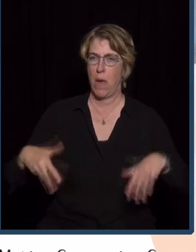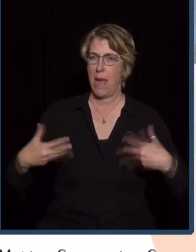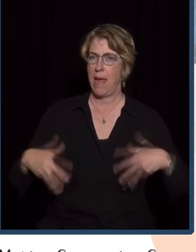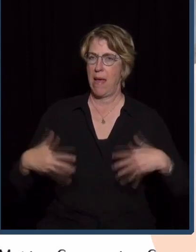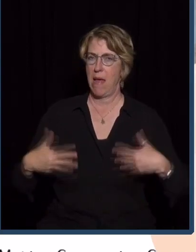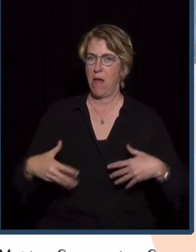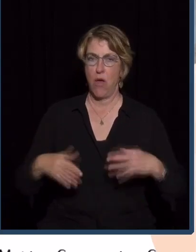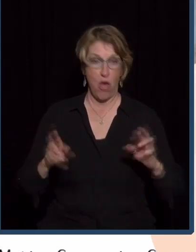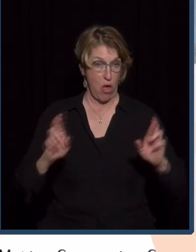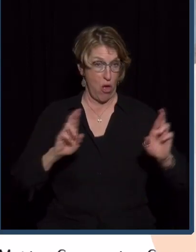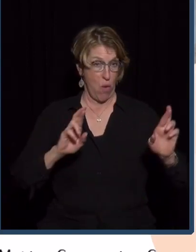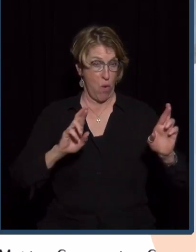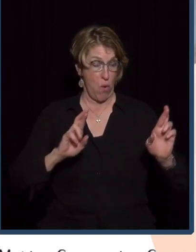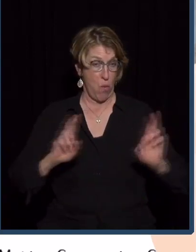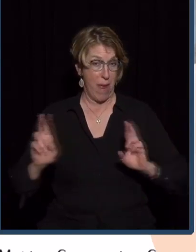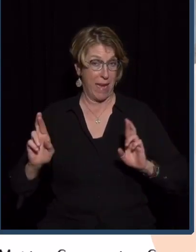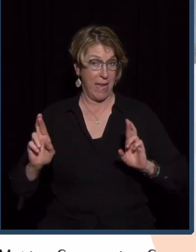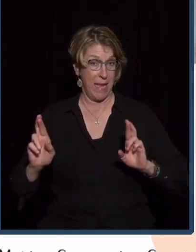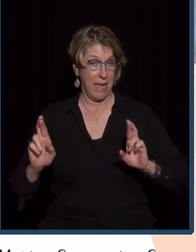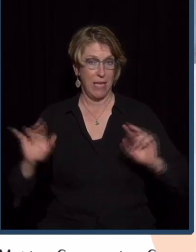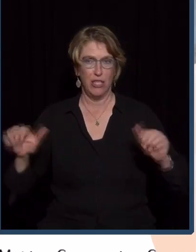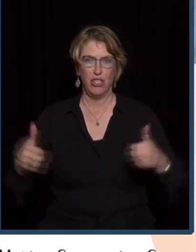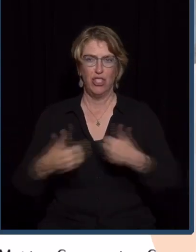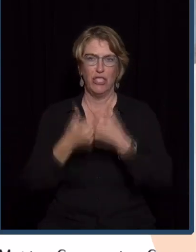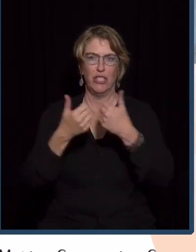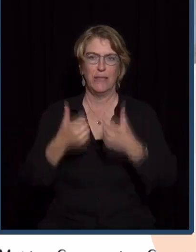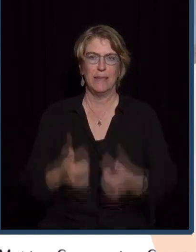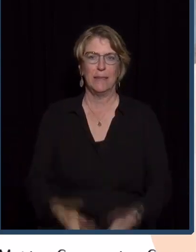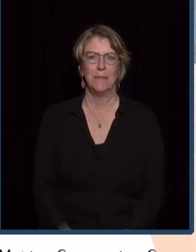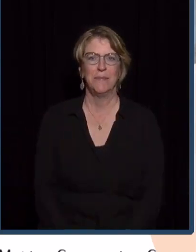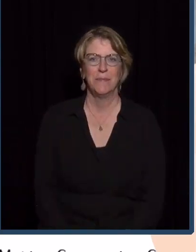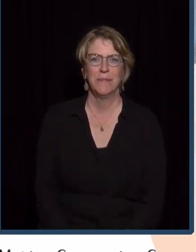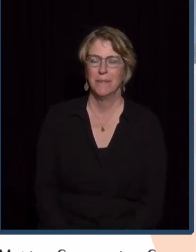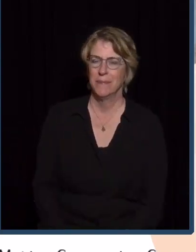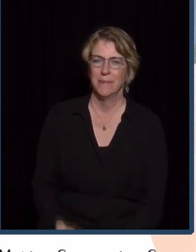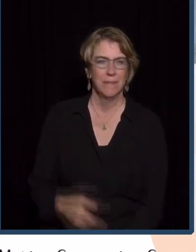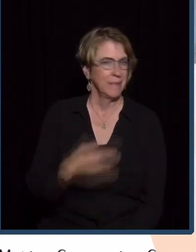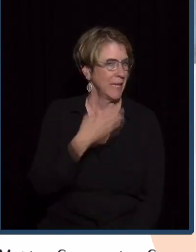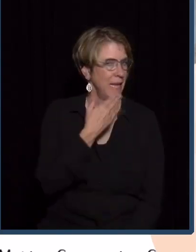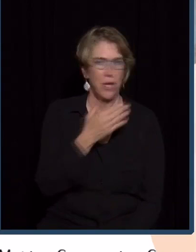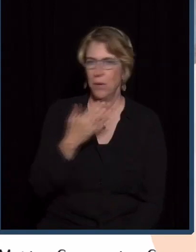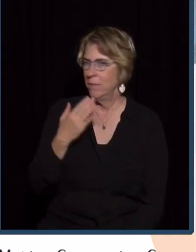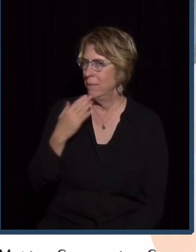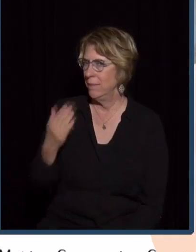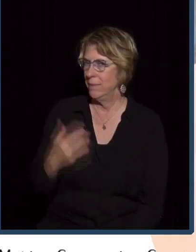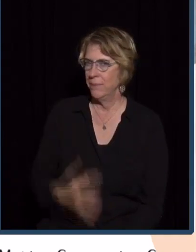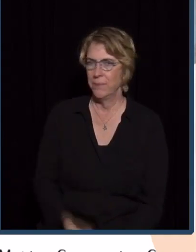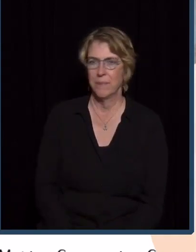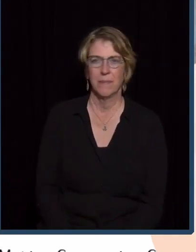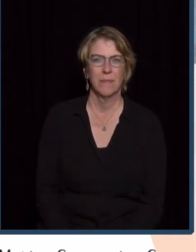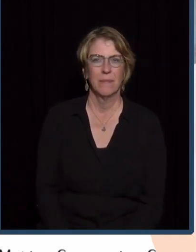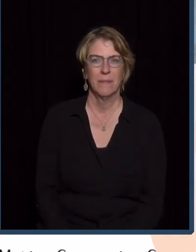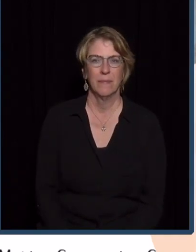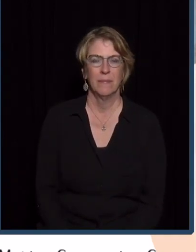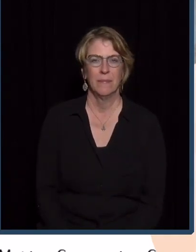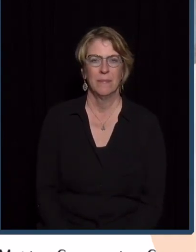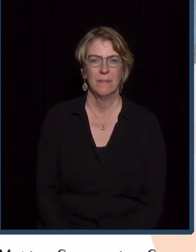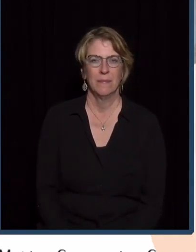Now we're ready. Now we're ready. All right. Cheers. Cheers. Thanks, Jason. Thank you.